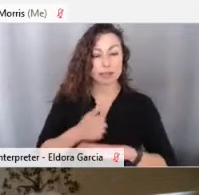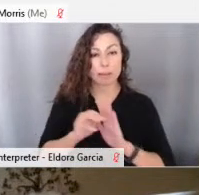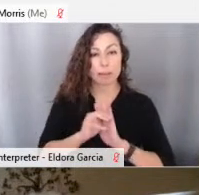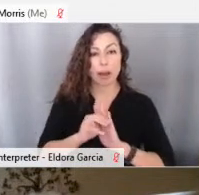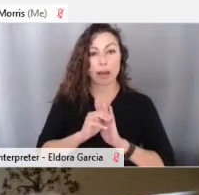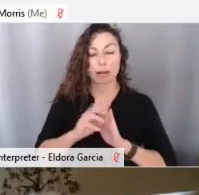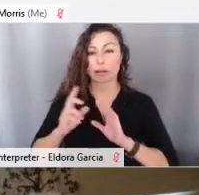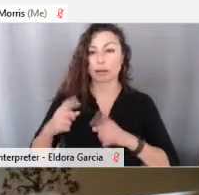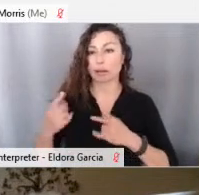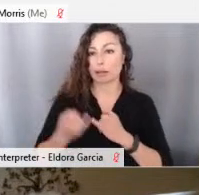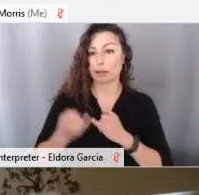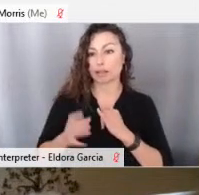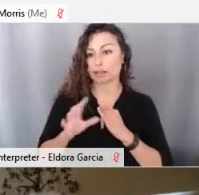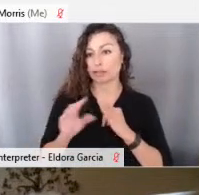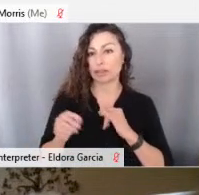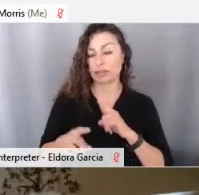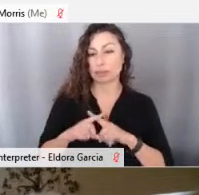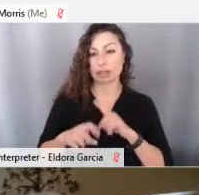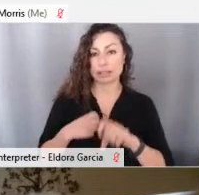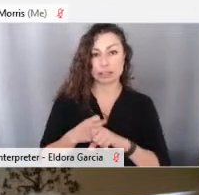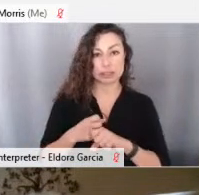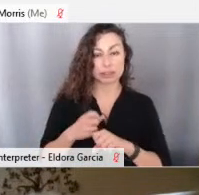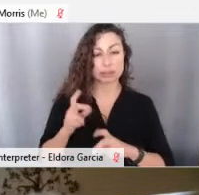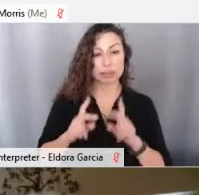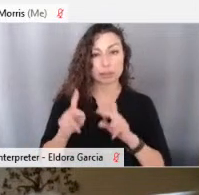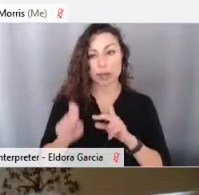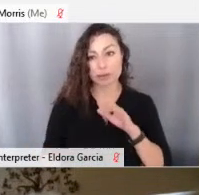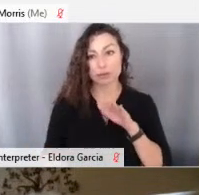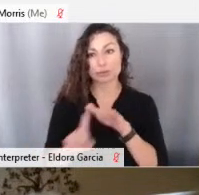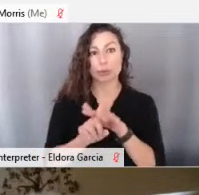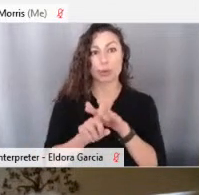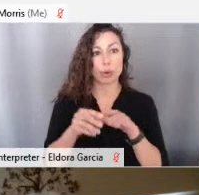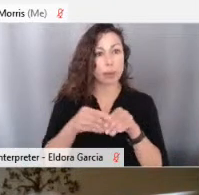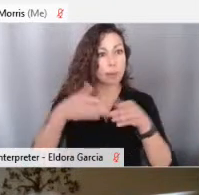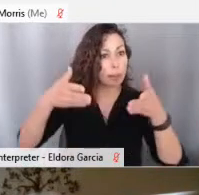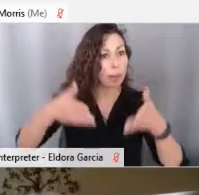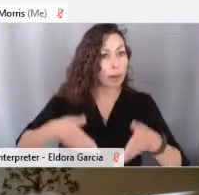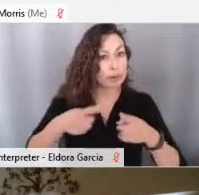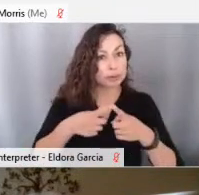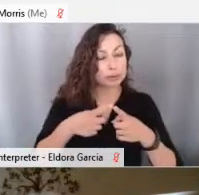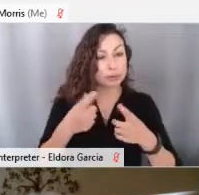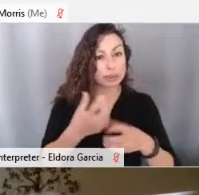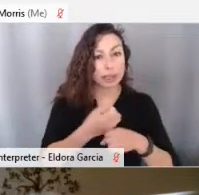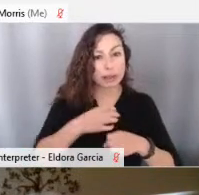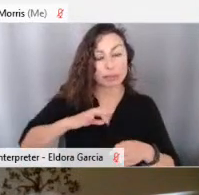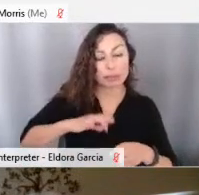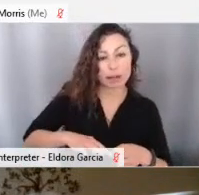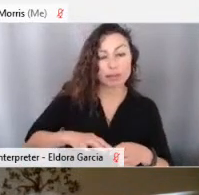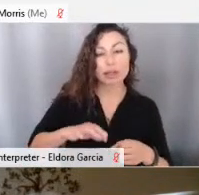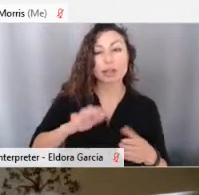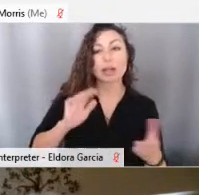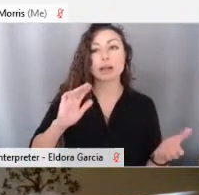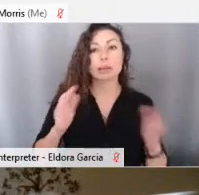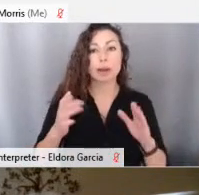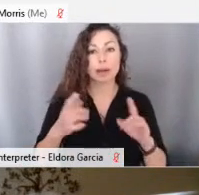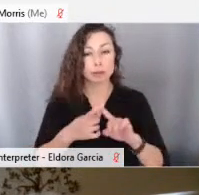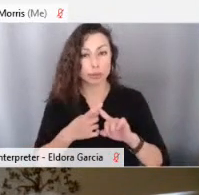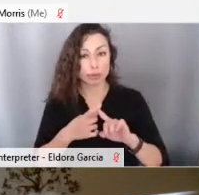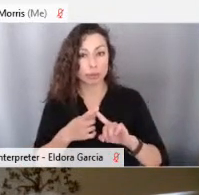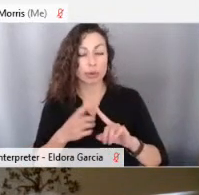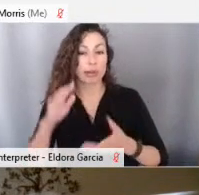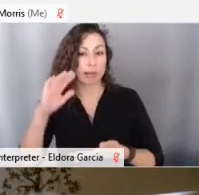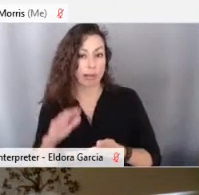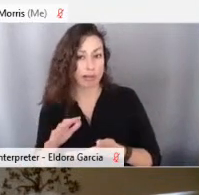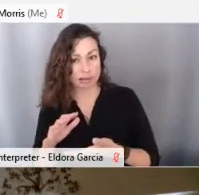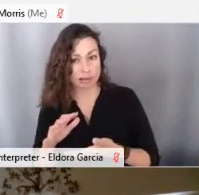past 50 years where people have to show up in person to obtain benefits to one where a lot less